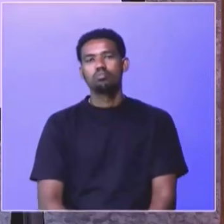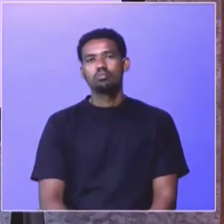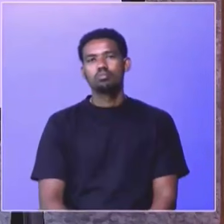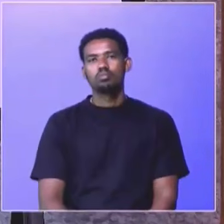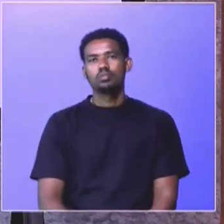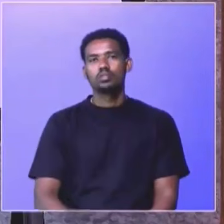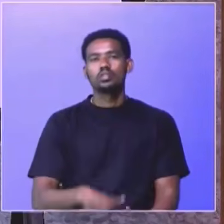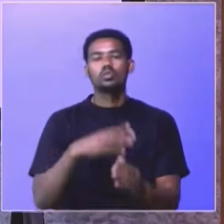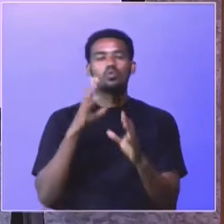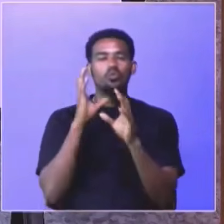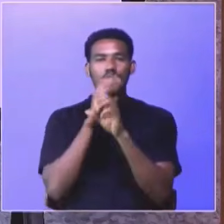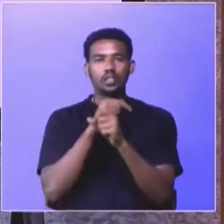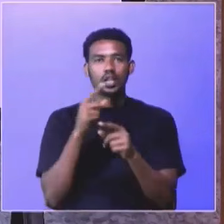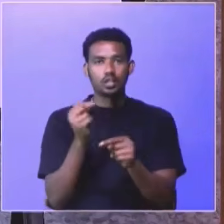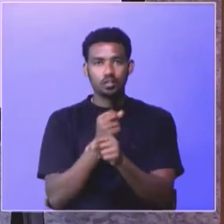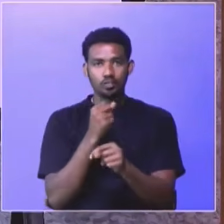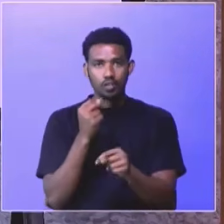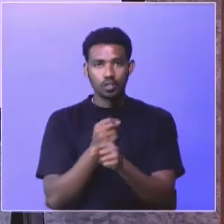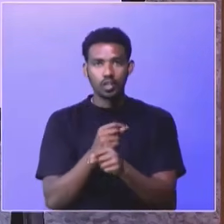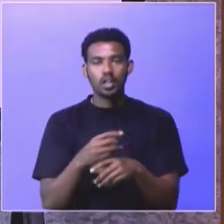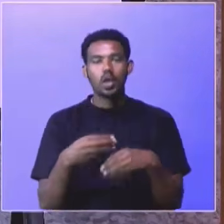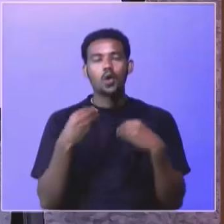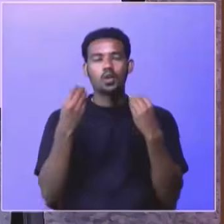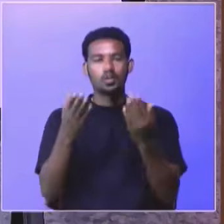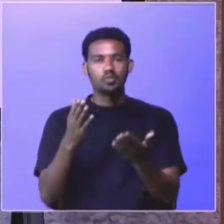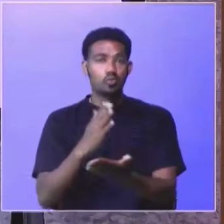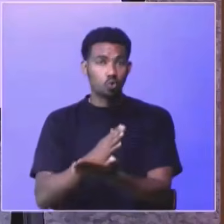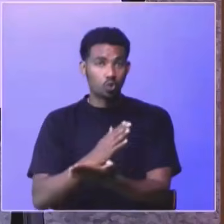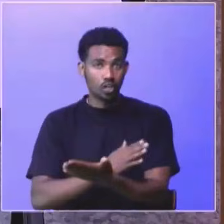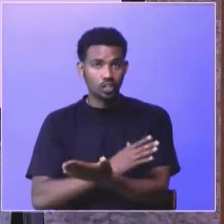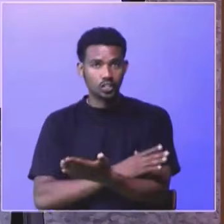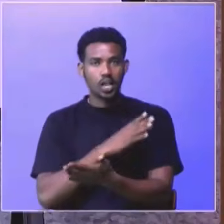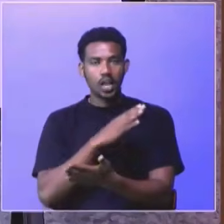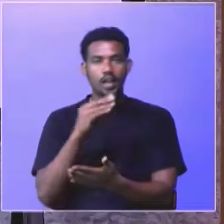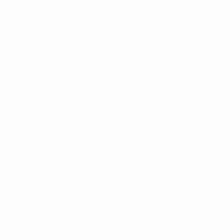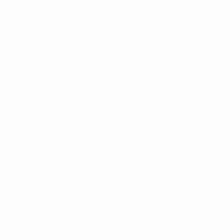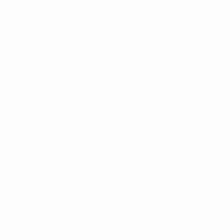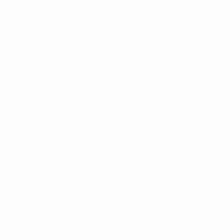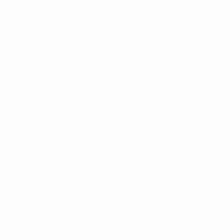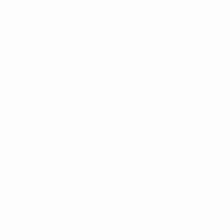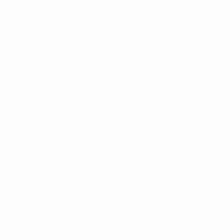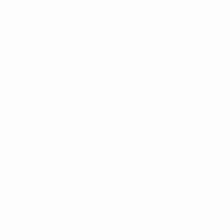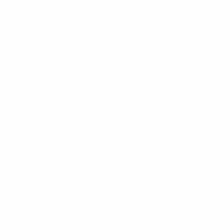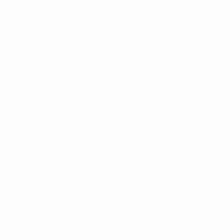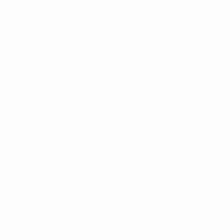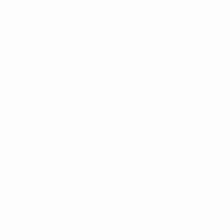the activity 1, and I'll give you correction, and we're going to practice together.